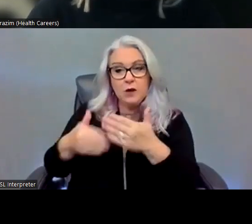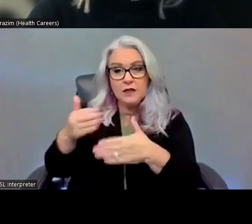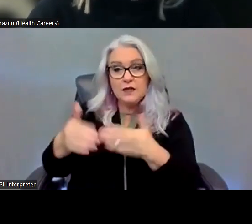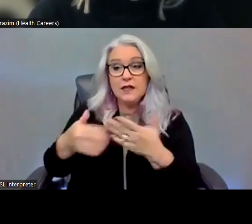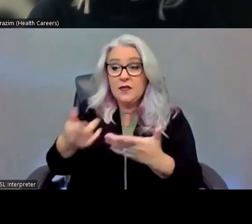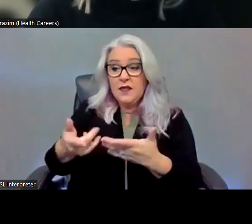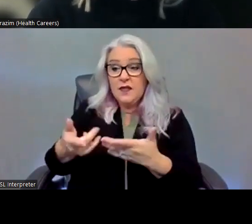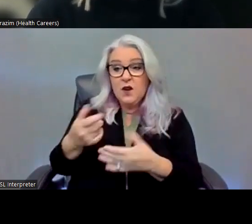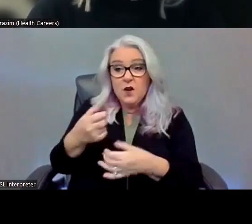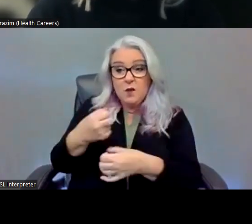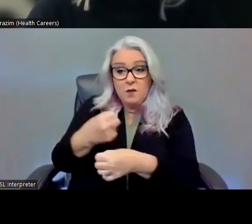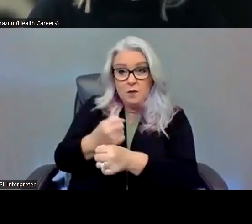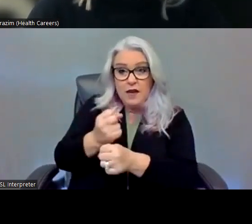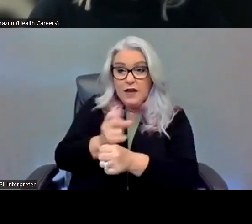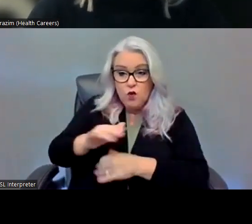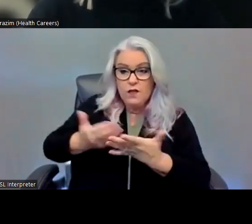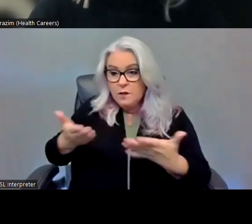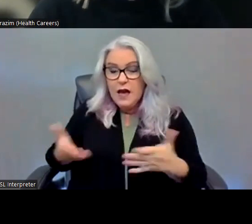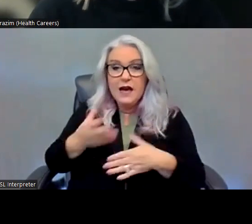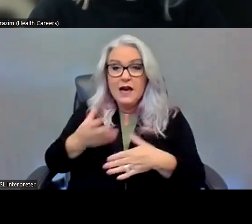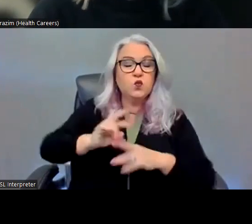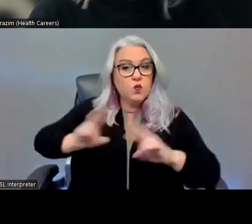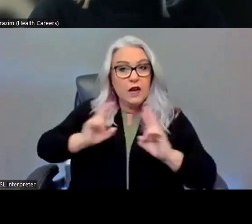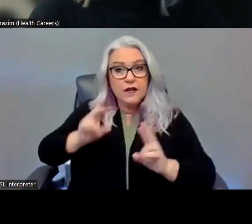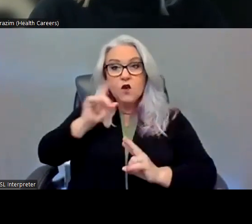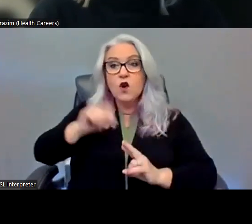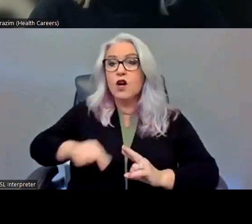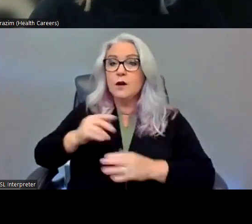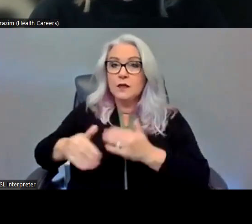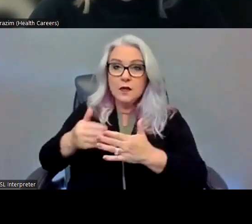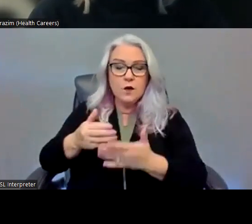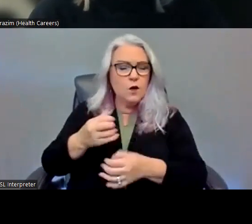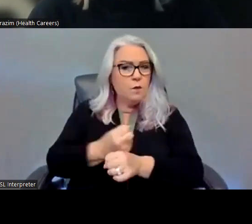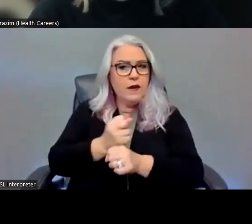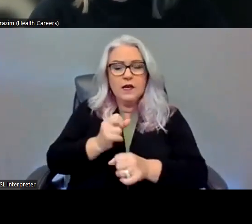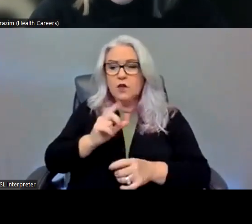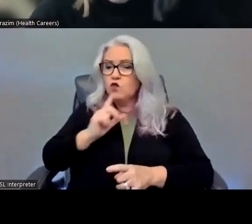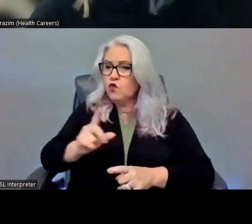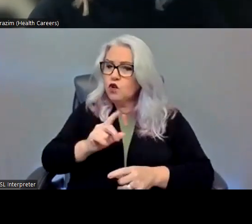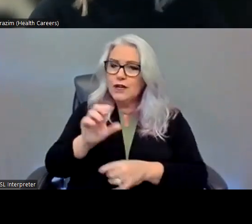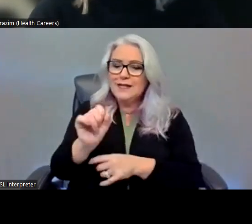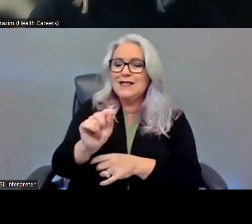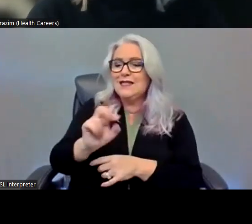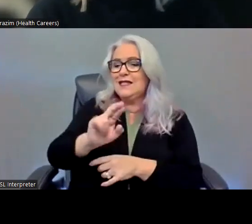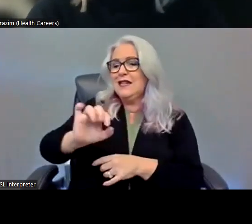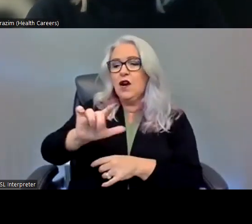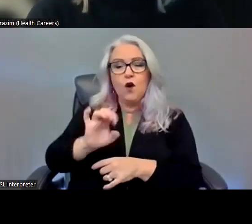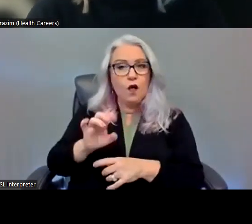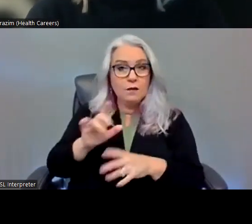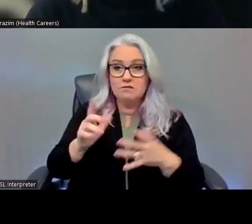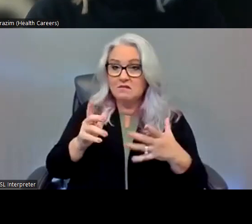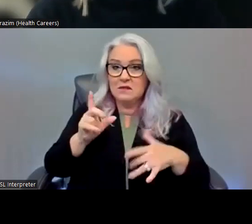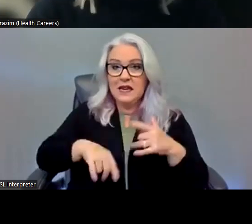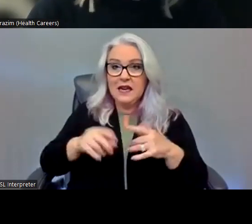for procedures, making sure, again, that they're sterile and that disease cannot be transmitted.